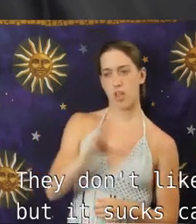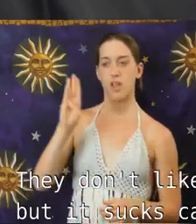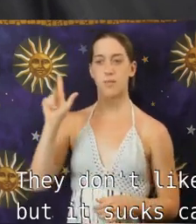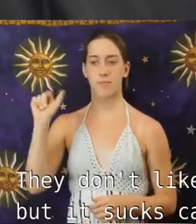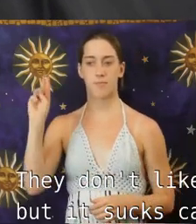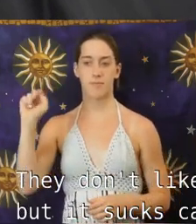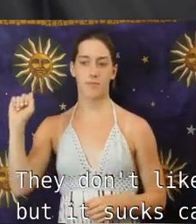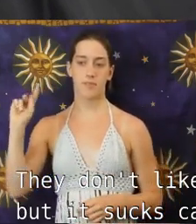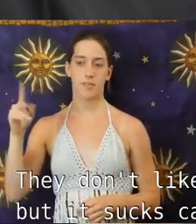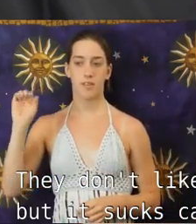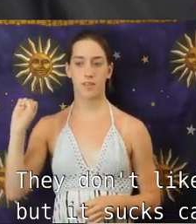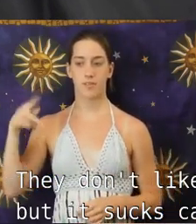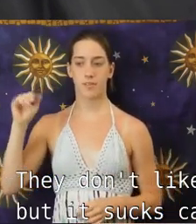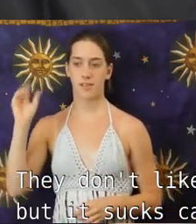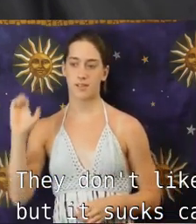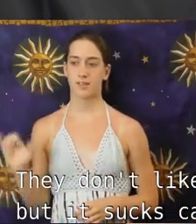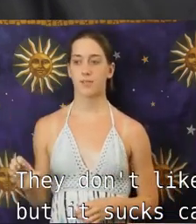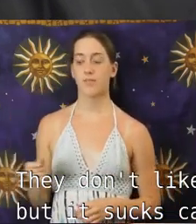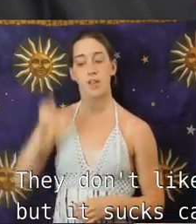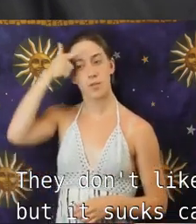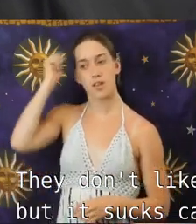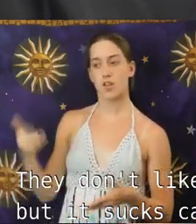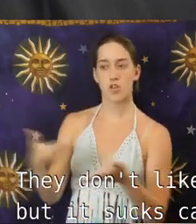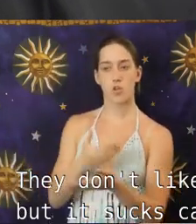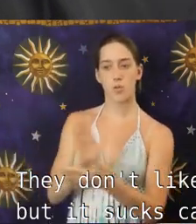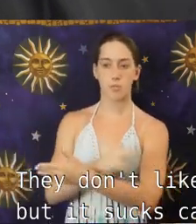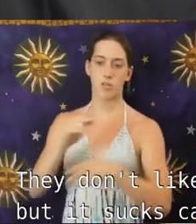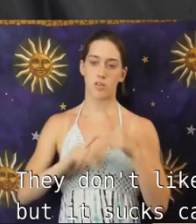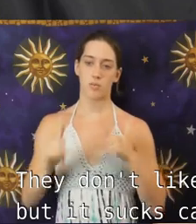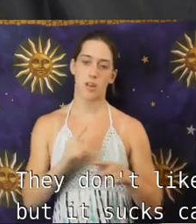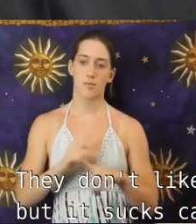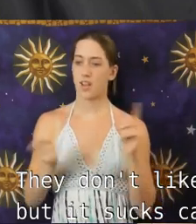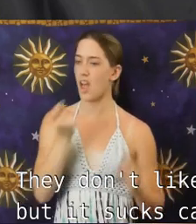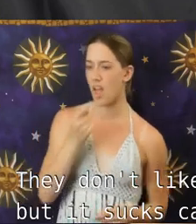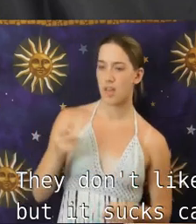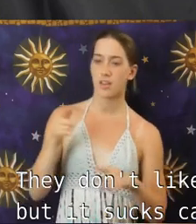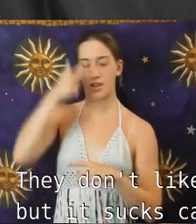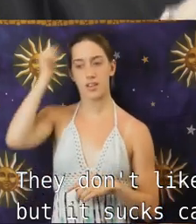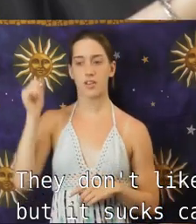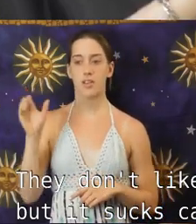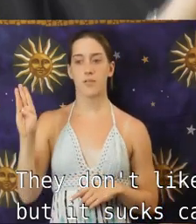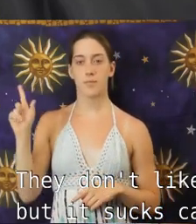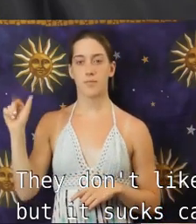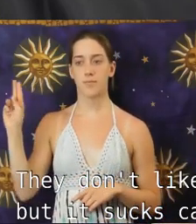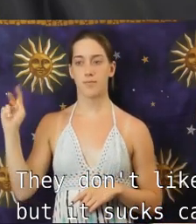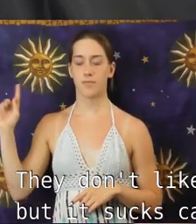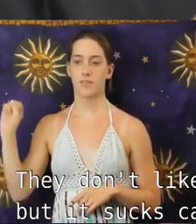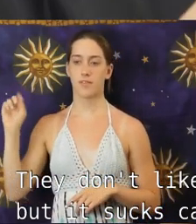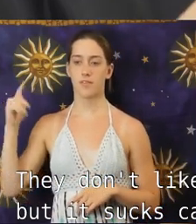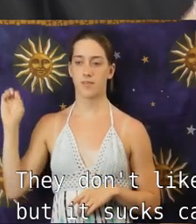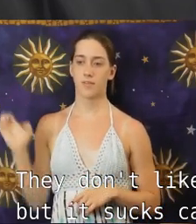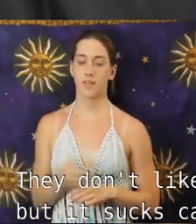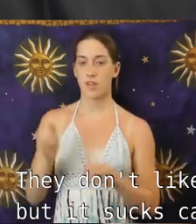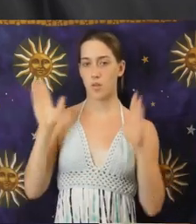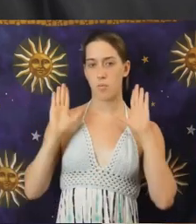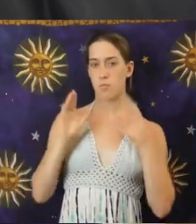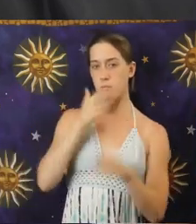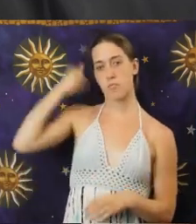They don't like playing Blank Space just because they are a newer band, but it sucks because Blank Space is their most popular